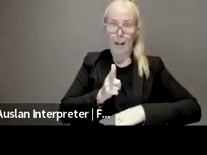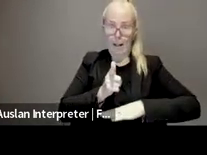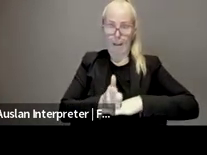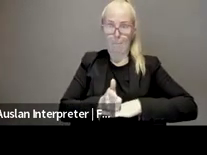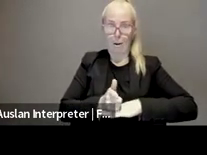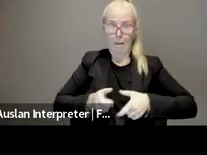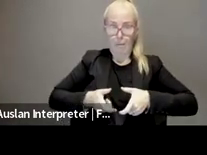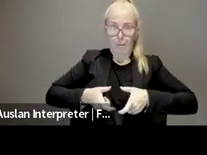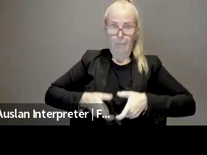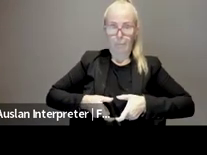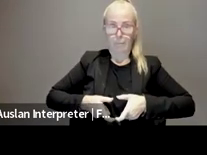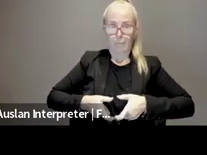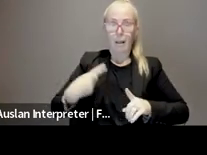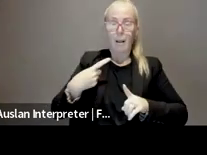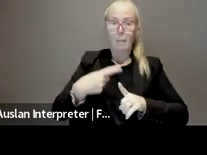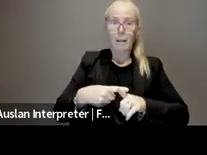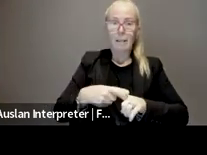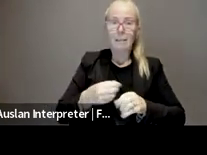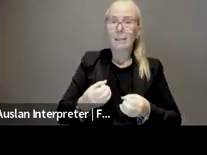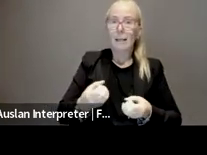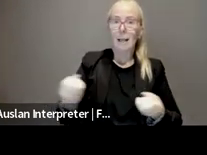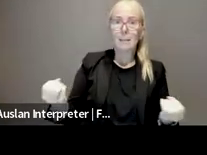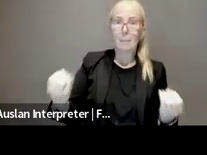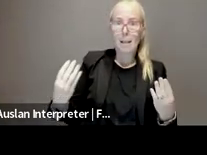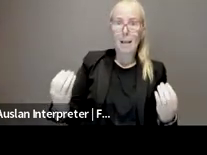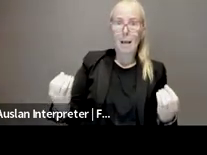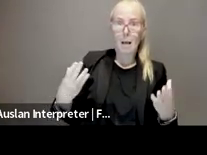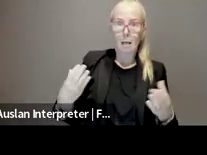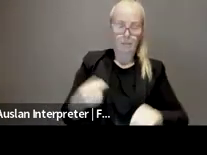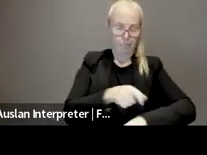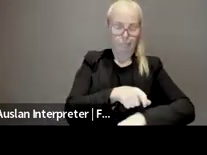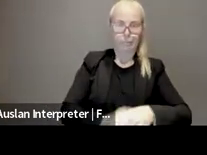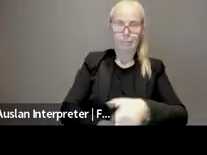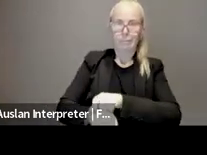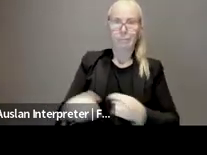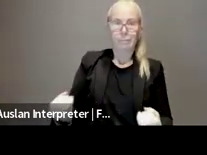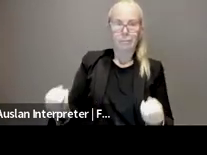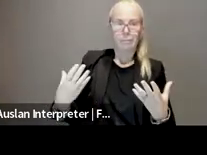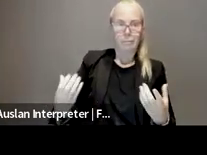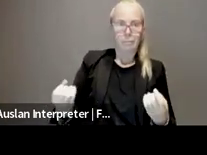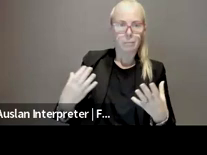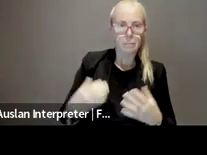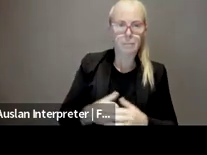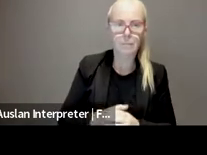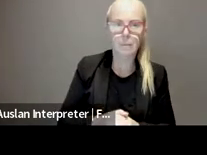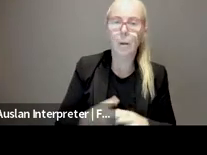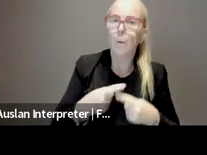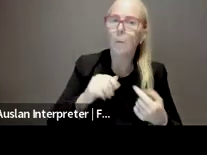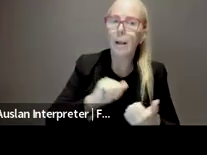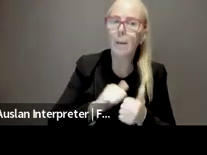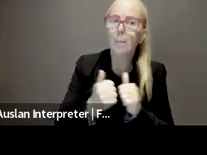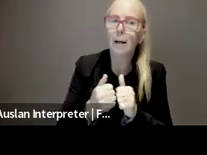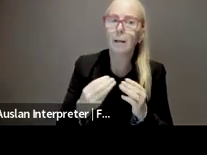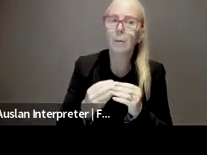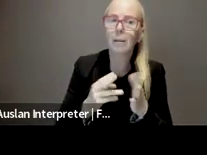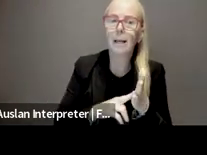speaker. Currently, our engineering team has successfully developed and tested the firmware. We also partnered with a global NGO called Center of